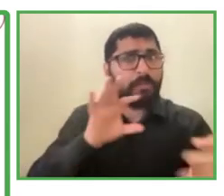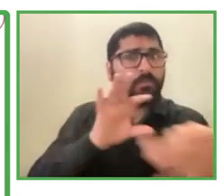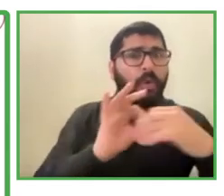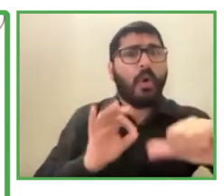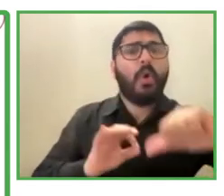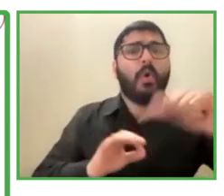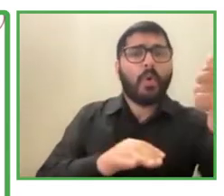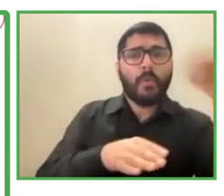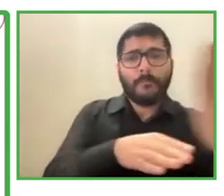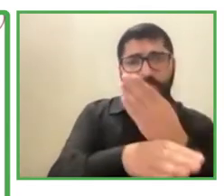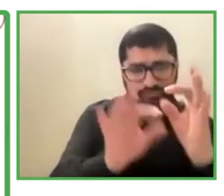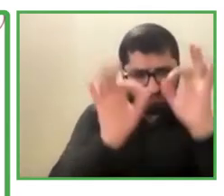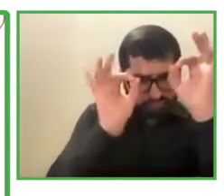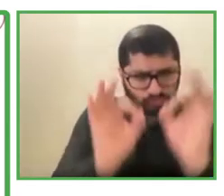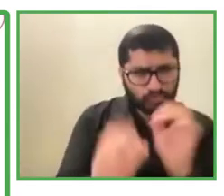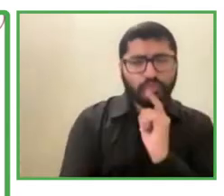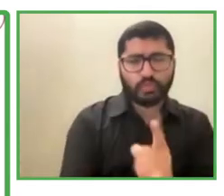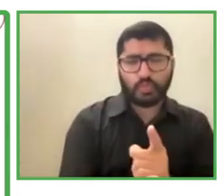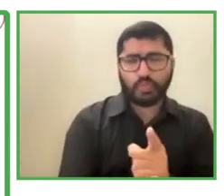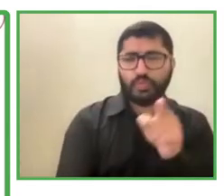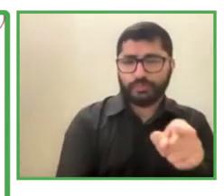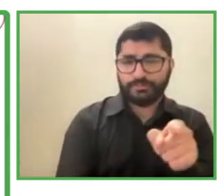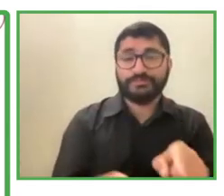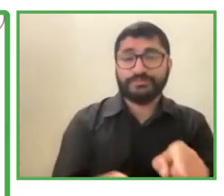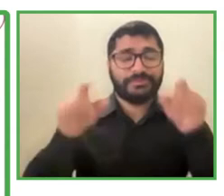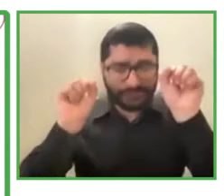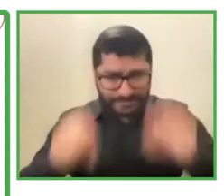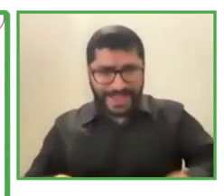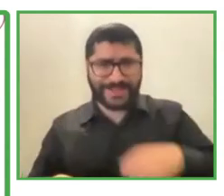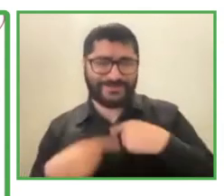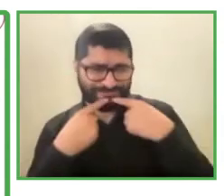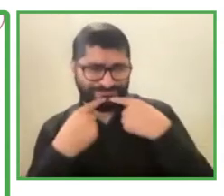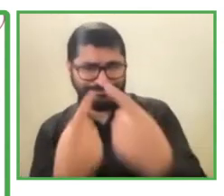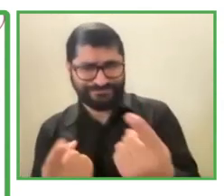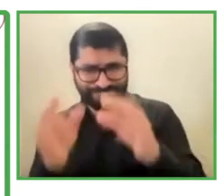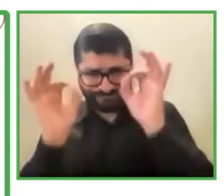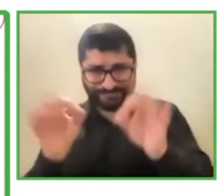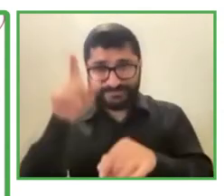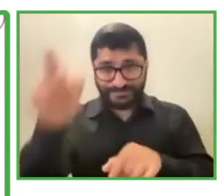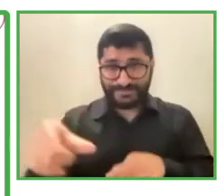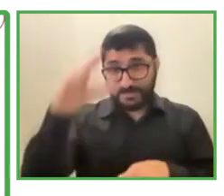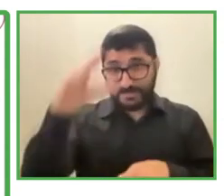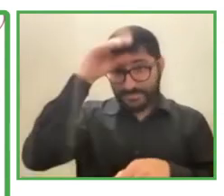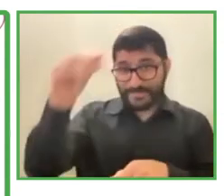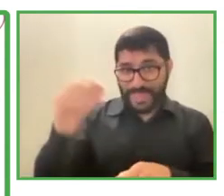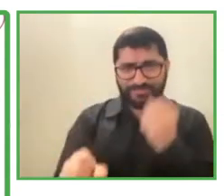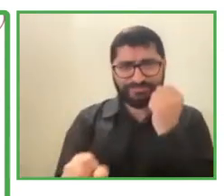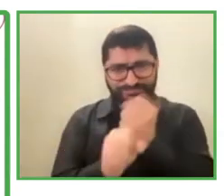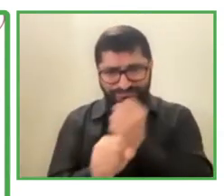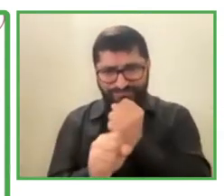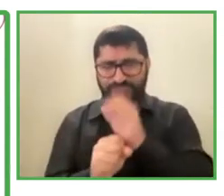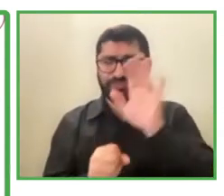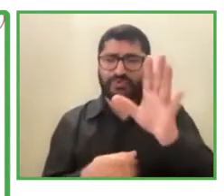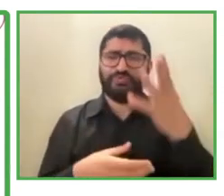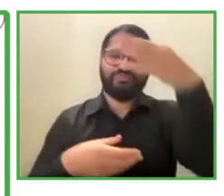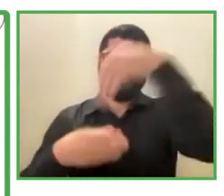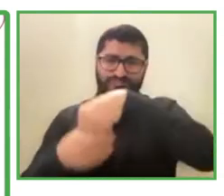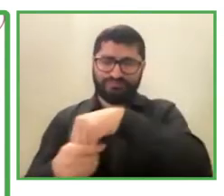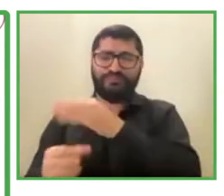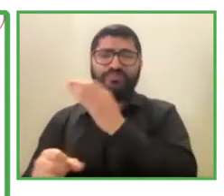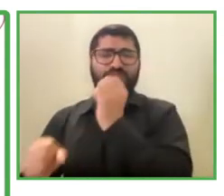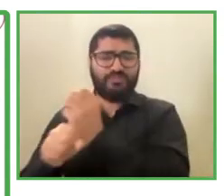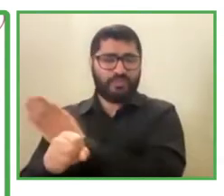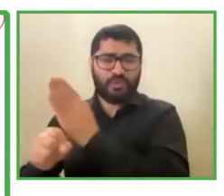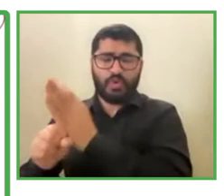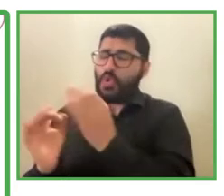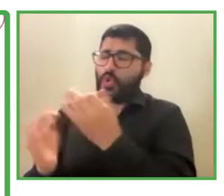executive for a reputed company. So Cornelius is now using